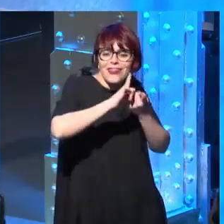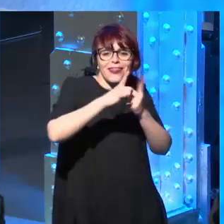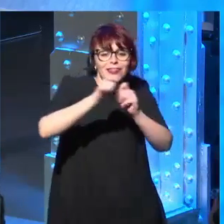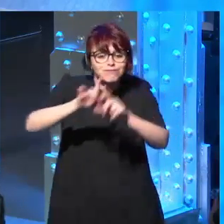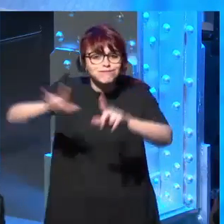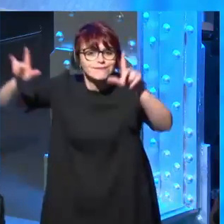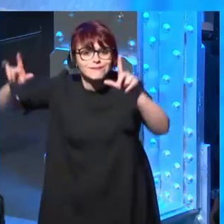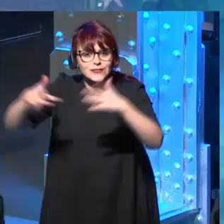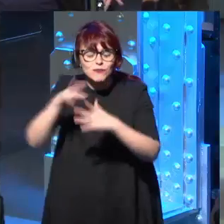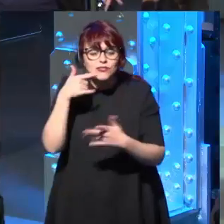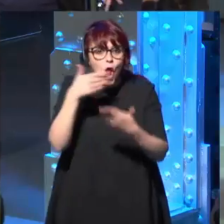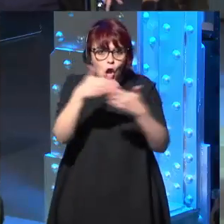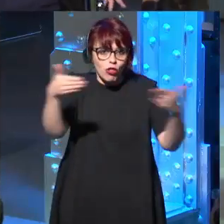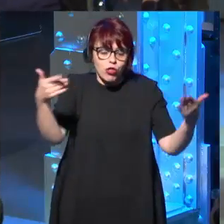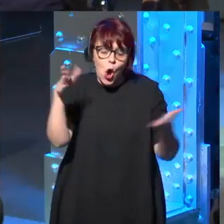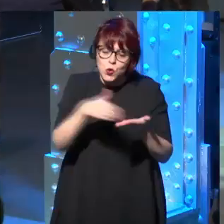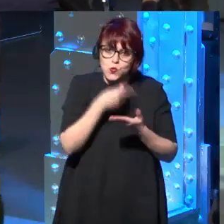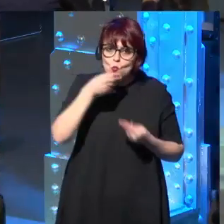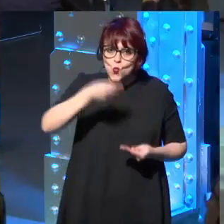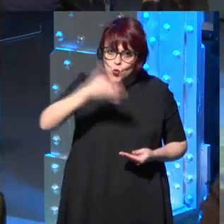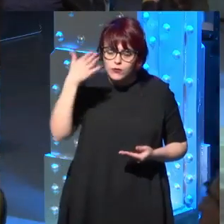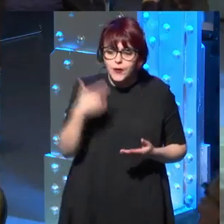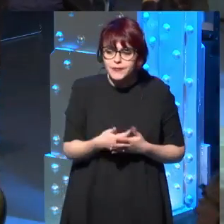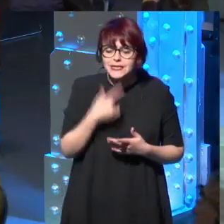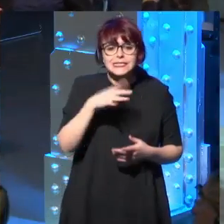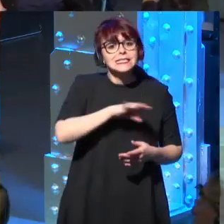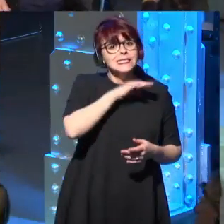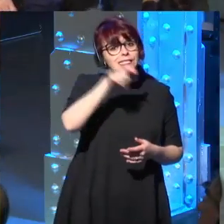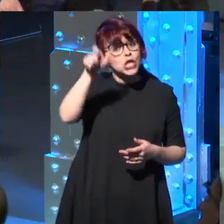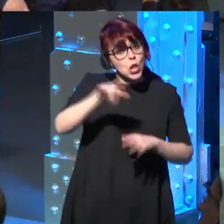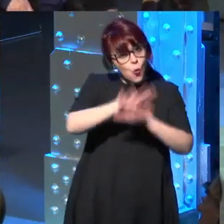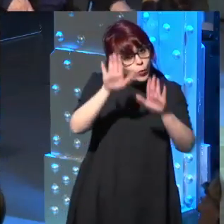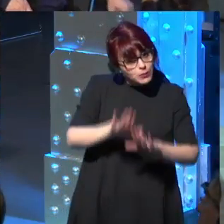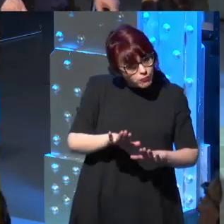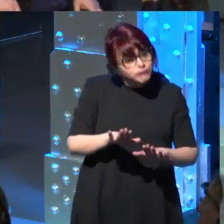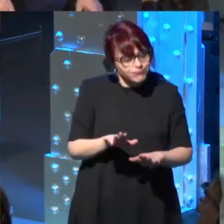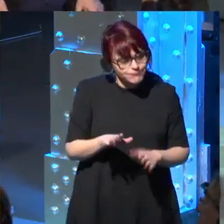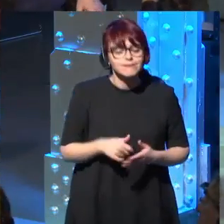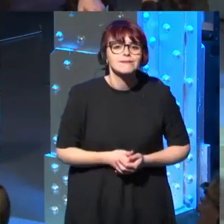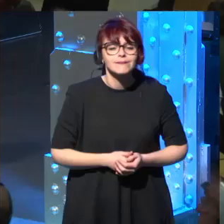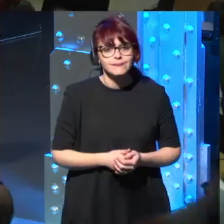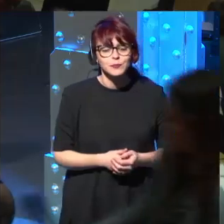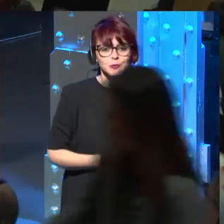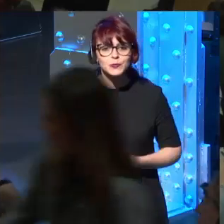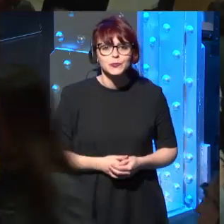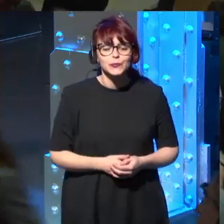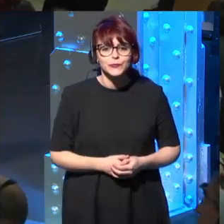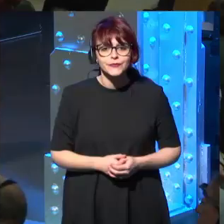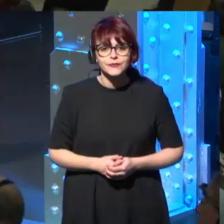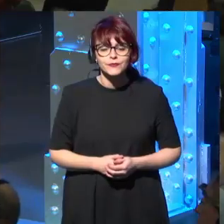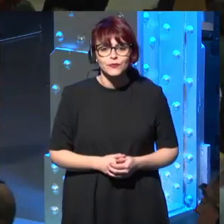great. ¿Alguna pregunta se les ocurrió? Any questions? And this is the last question.